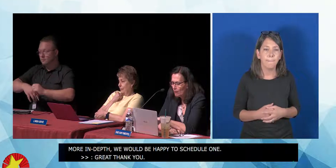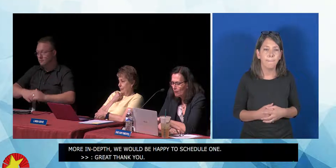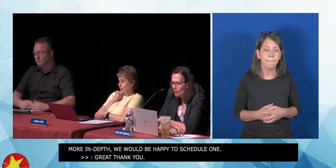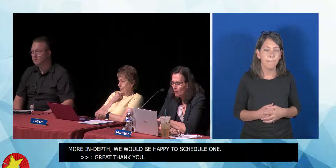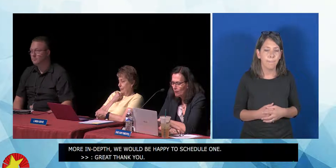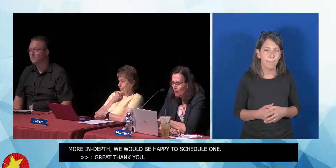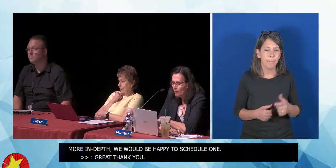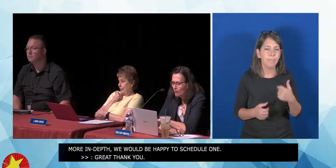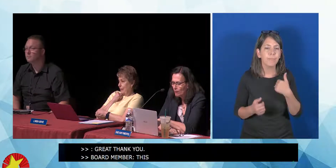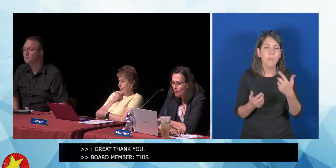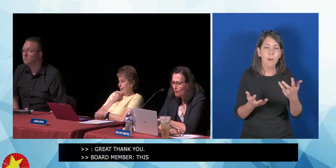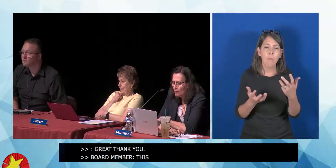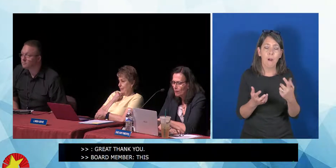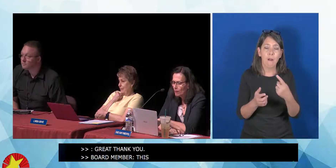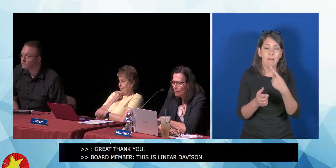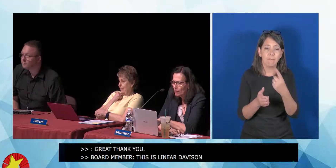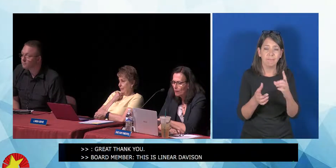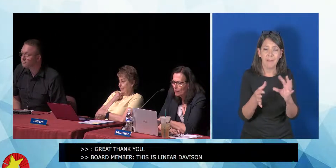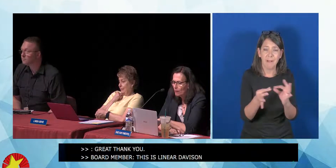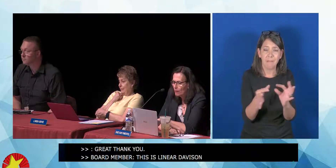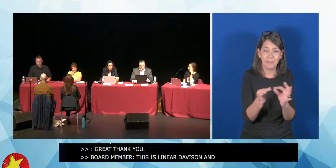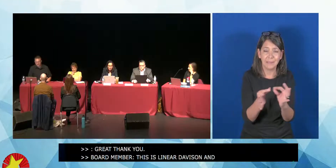I'd like to make a comment.